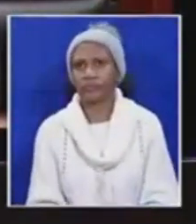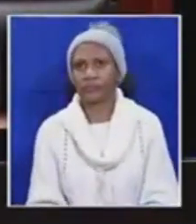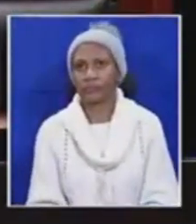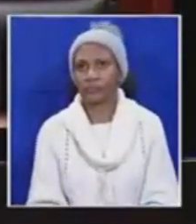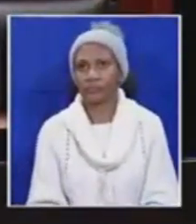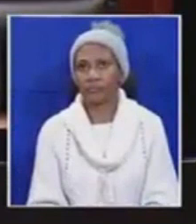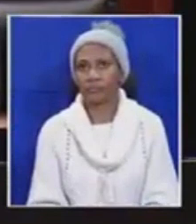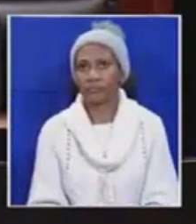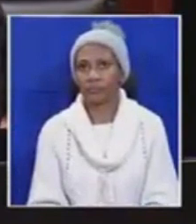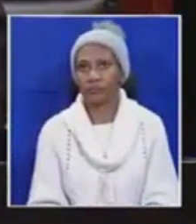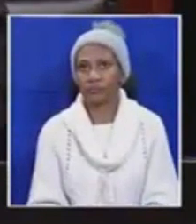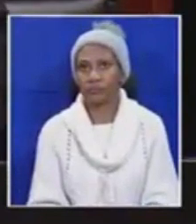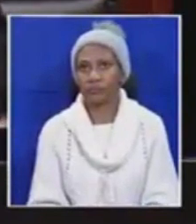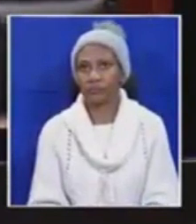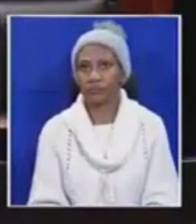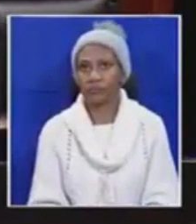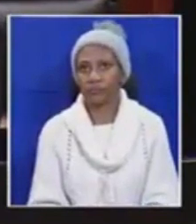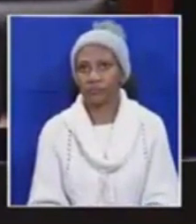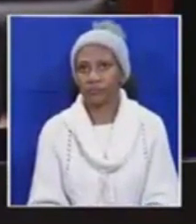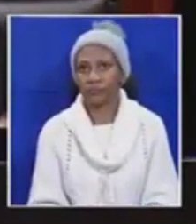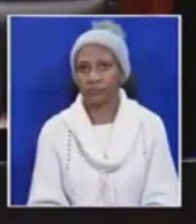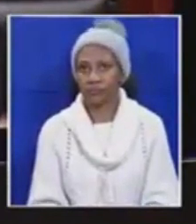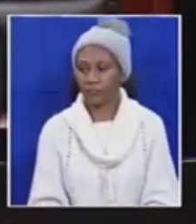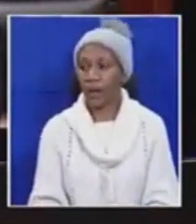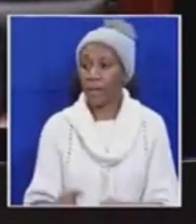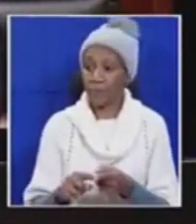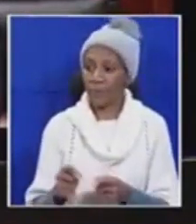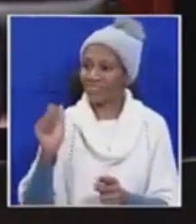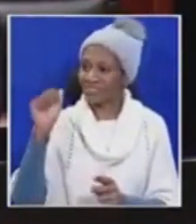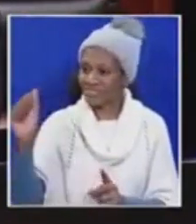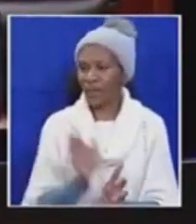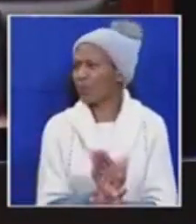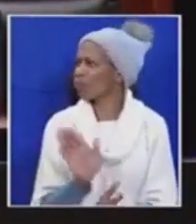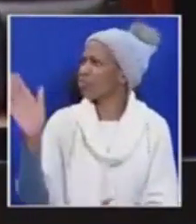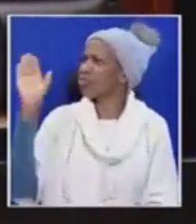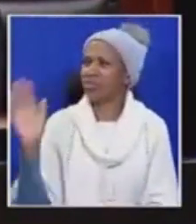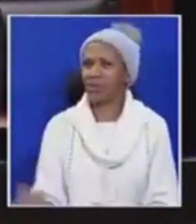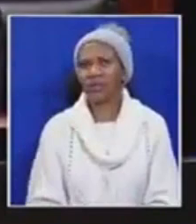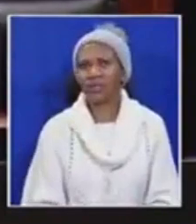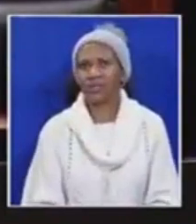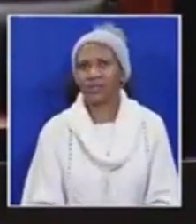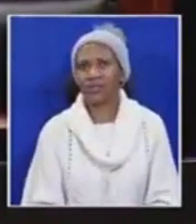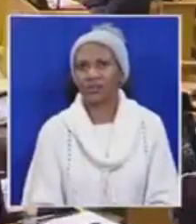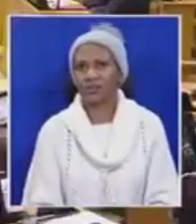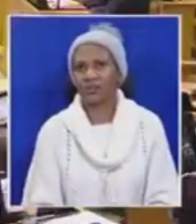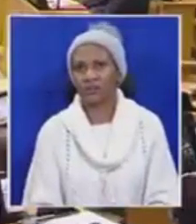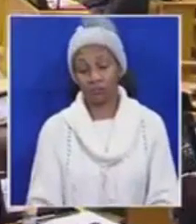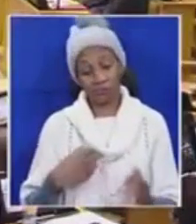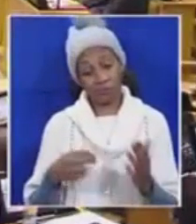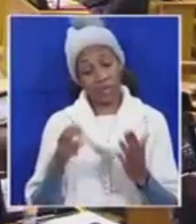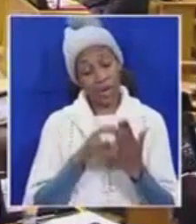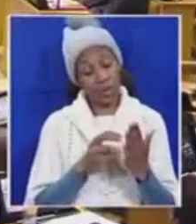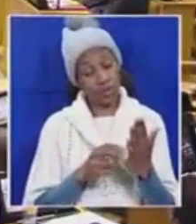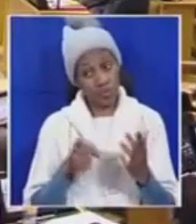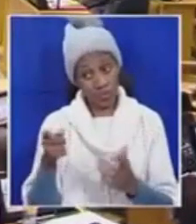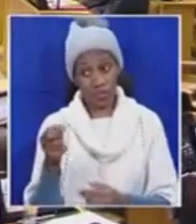I did, because it was no more the point of order that you're House making. Chairperson, you're meant to inform me in terms of the rules that you're about